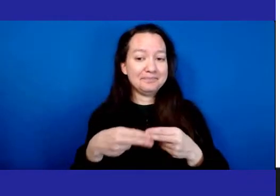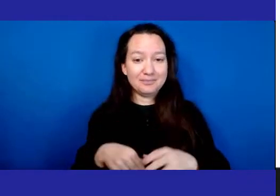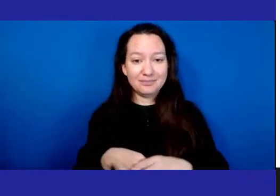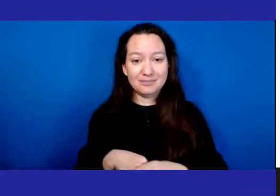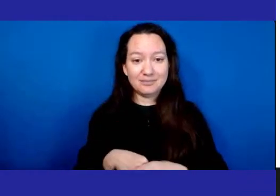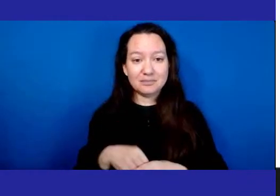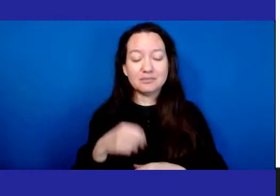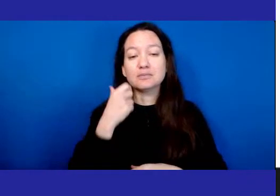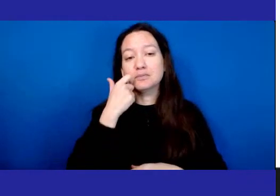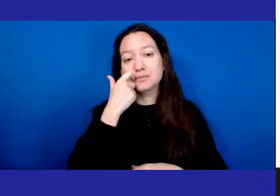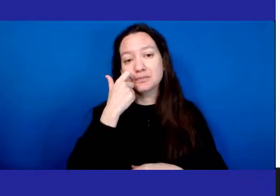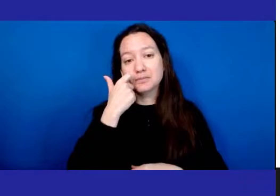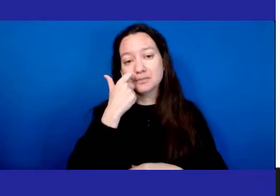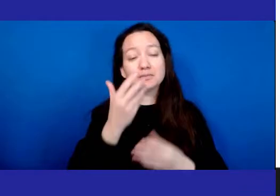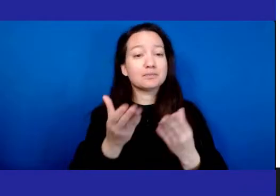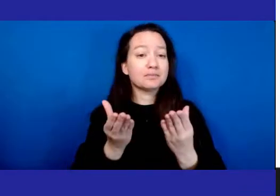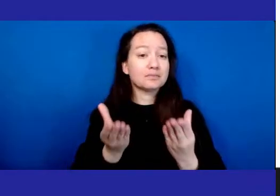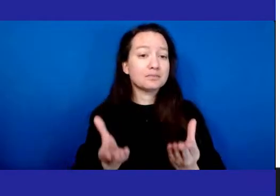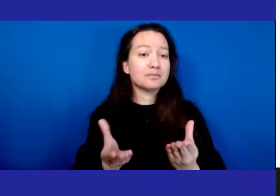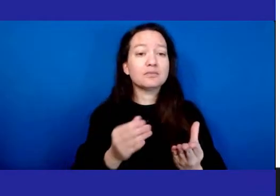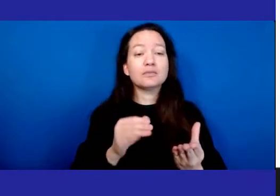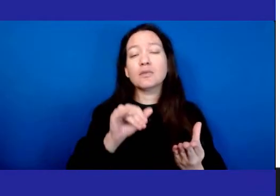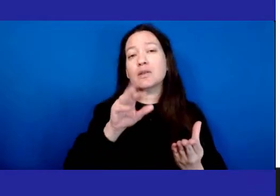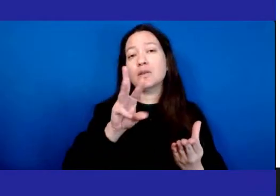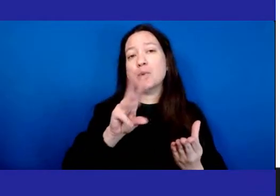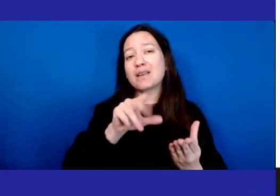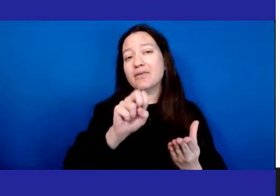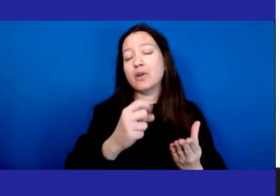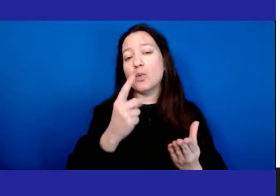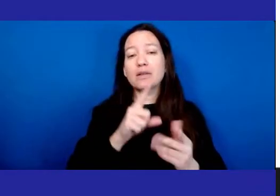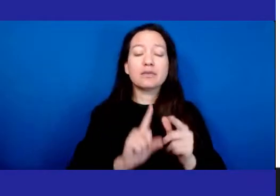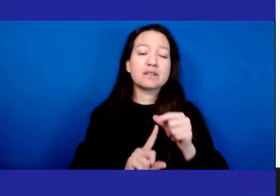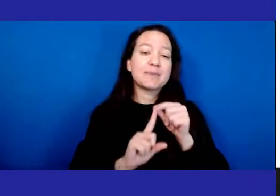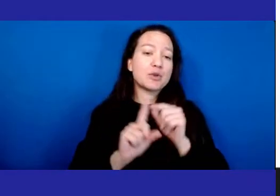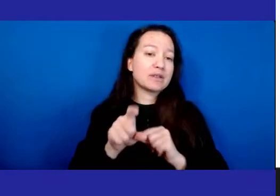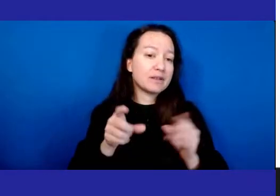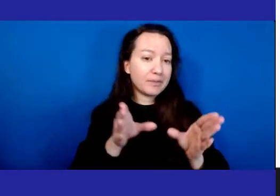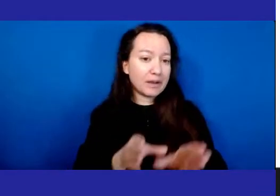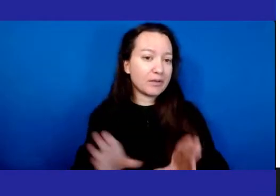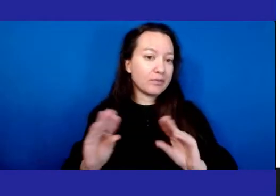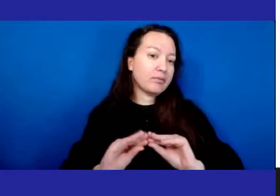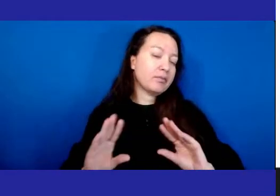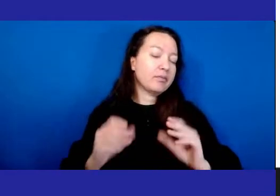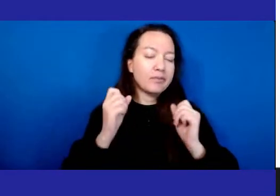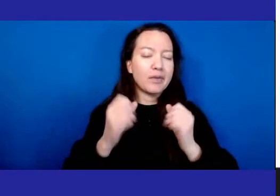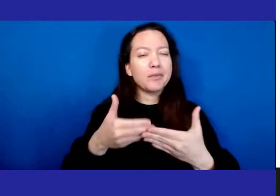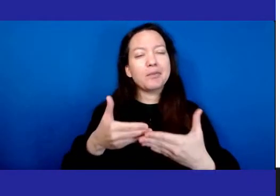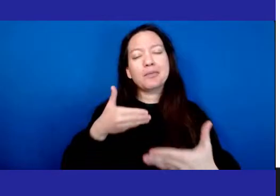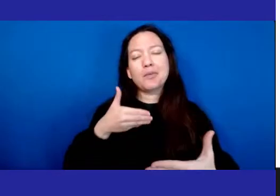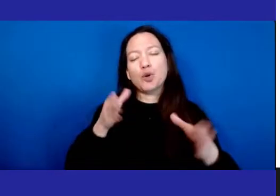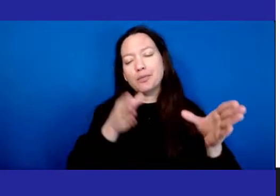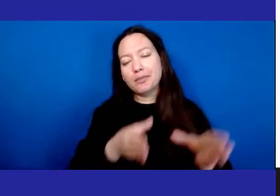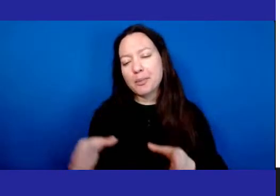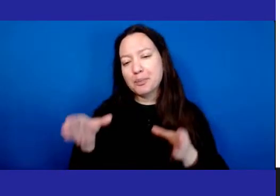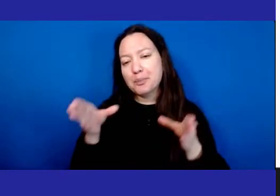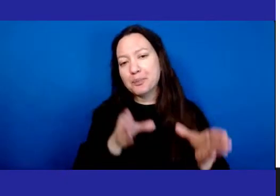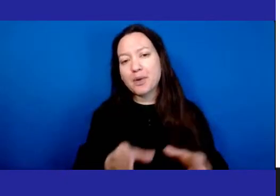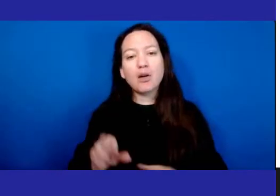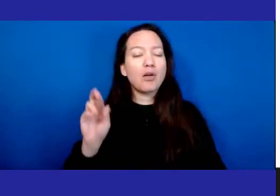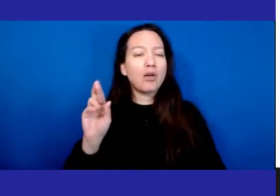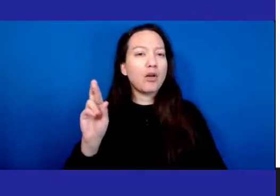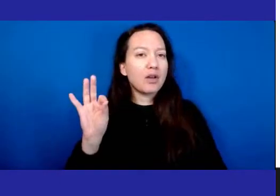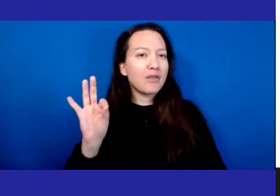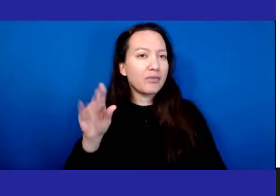So this wave one, which was the special needs plan, obviously there was a lot of planning ahead of time, an RFP